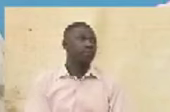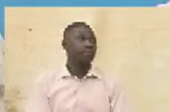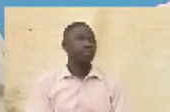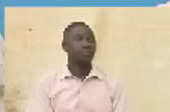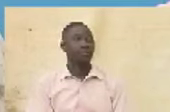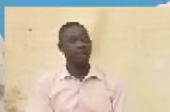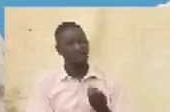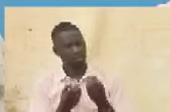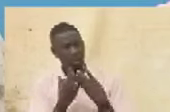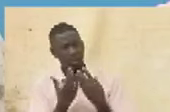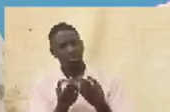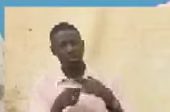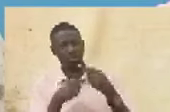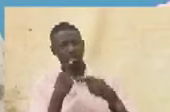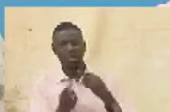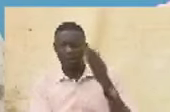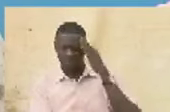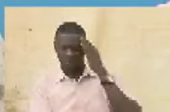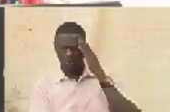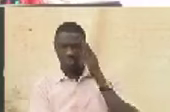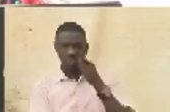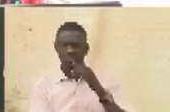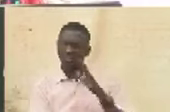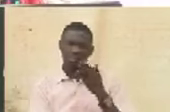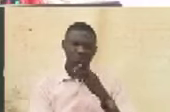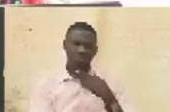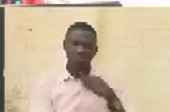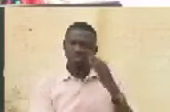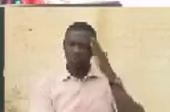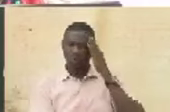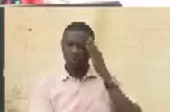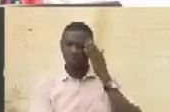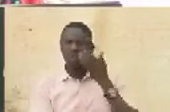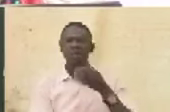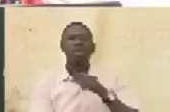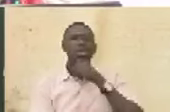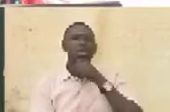Can you tell us about, I know you wouldn't probably know the age range,